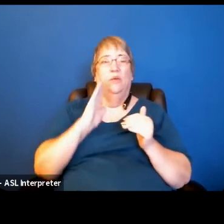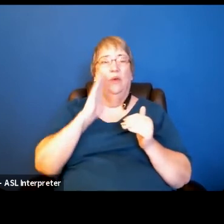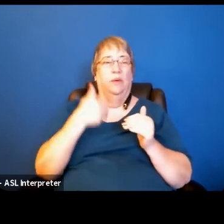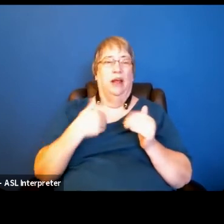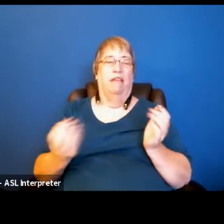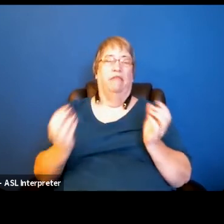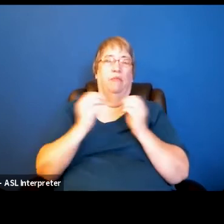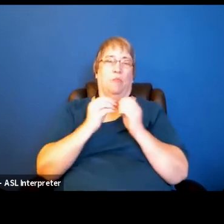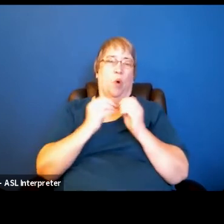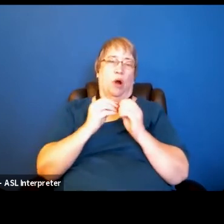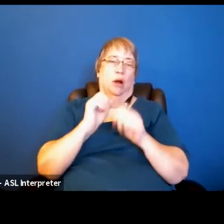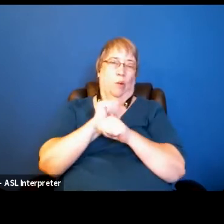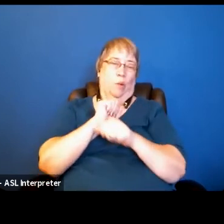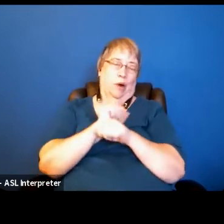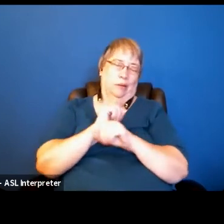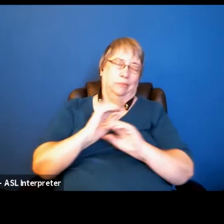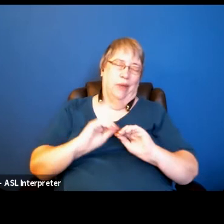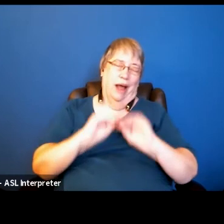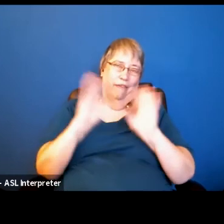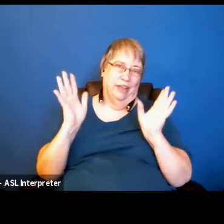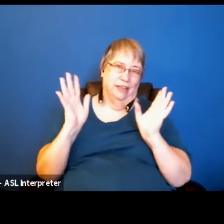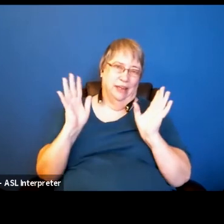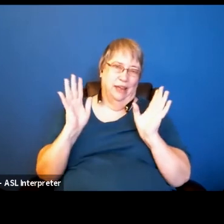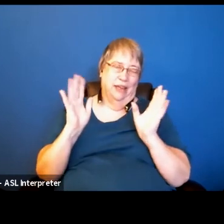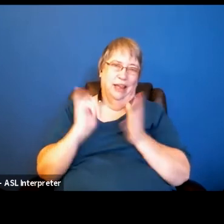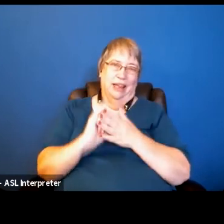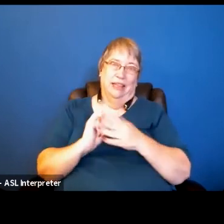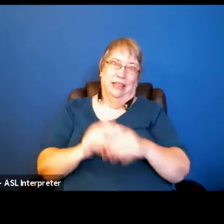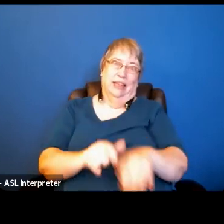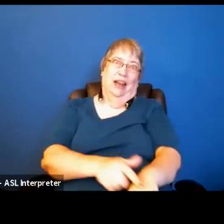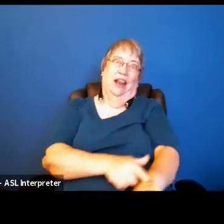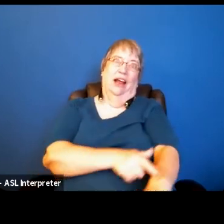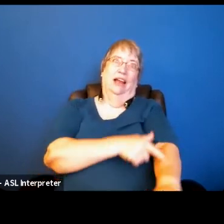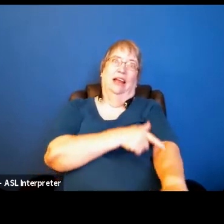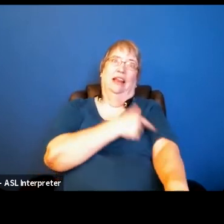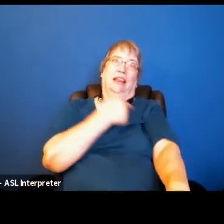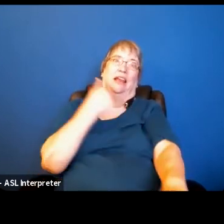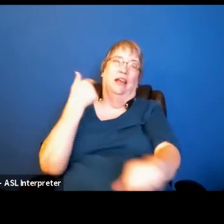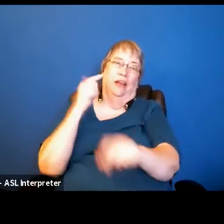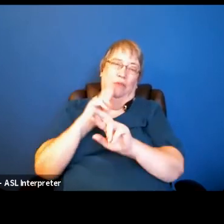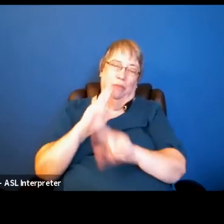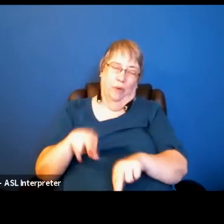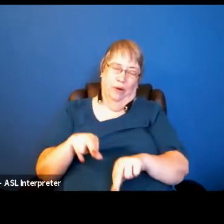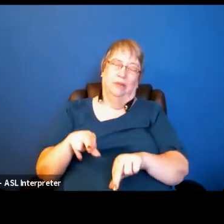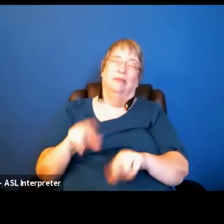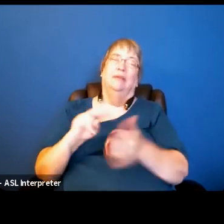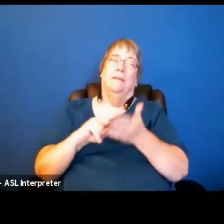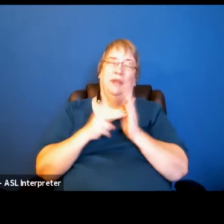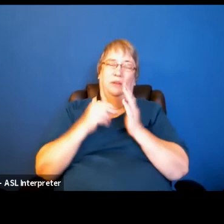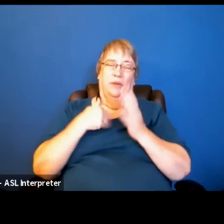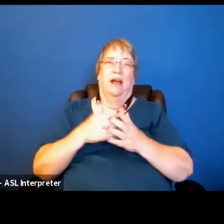sort of work that we're obviously, this is a weedy report that we have a lot of work to do. And so